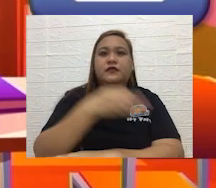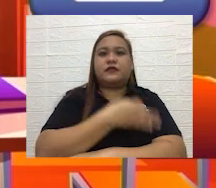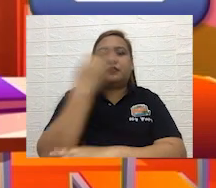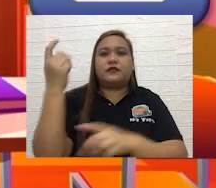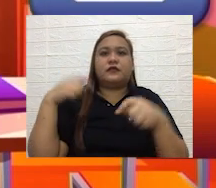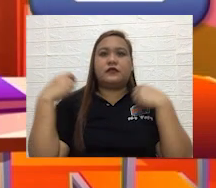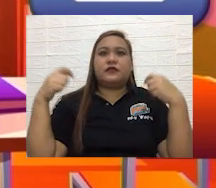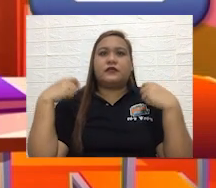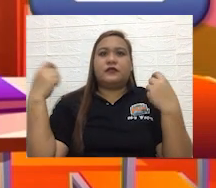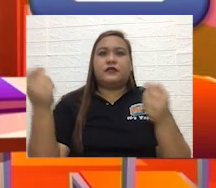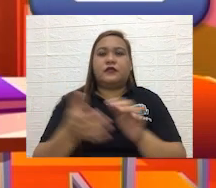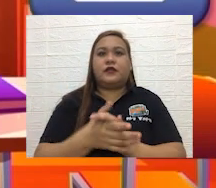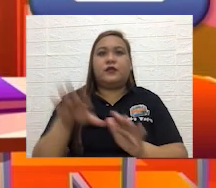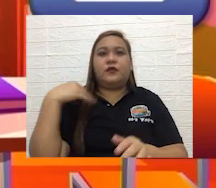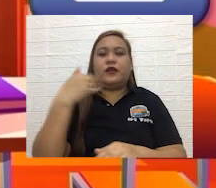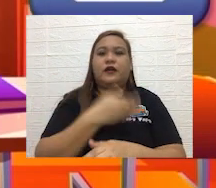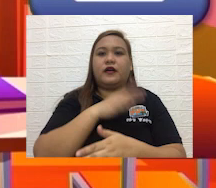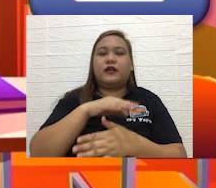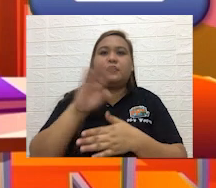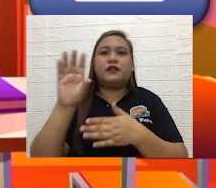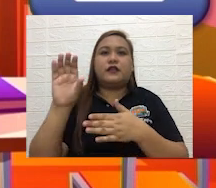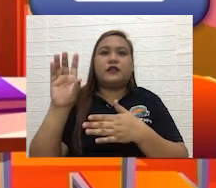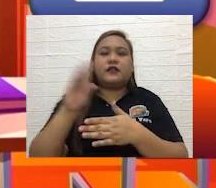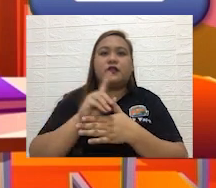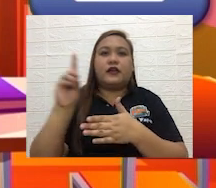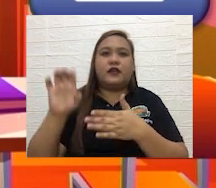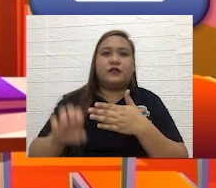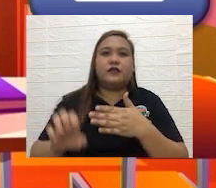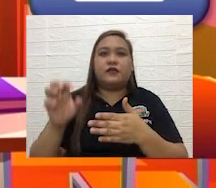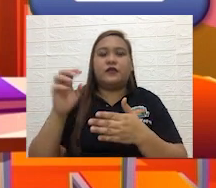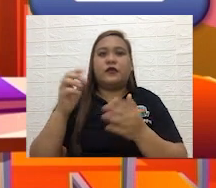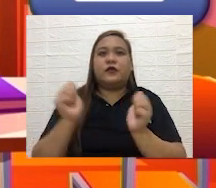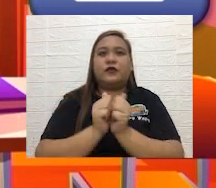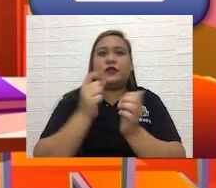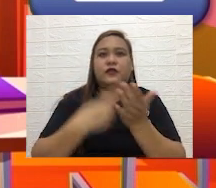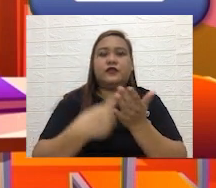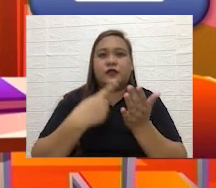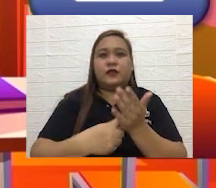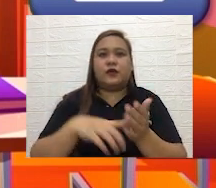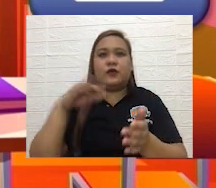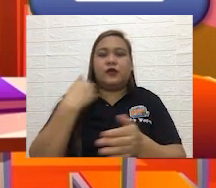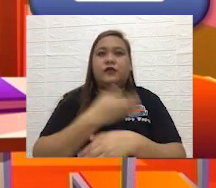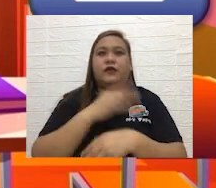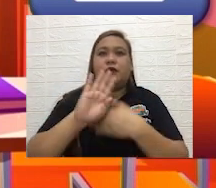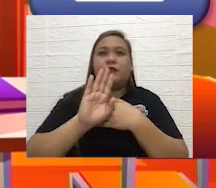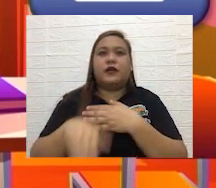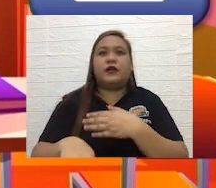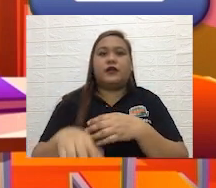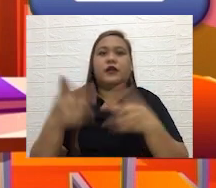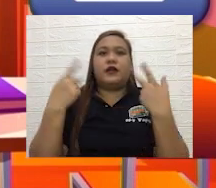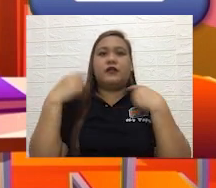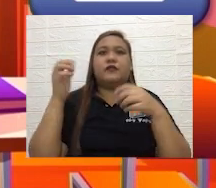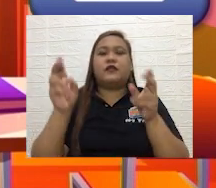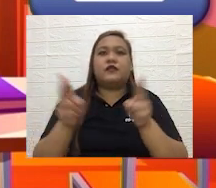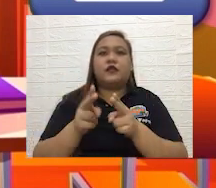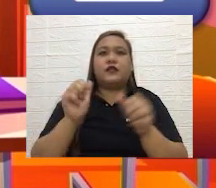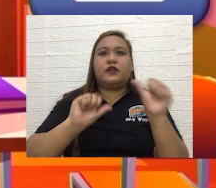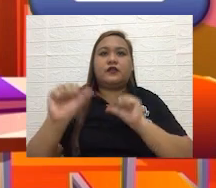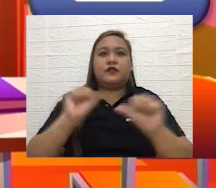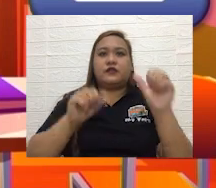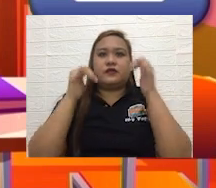Congratulations, Fernandino teens! We are done with the discussion. When we return, we will have a short